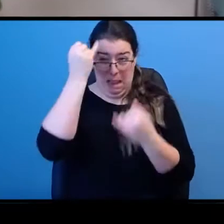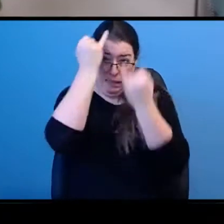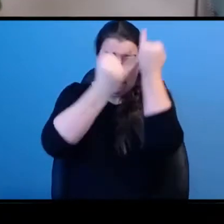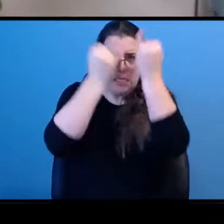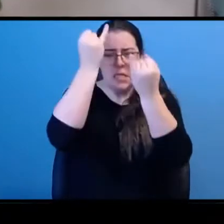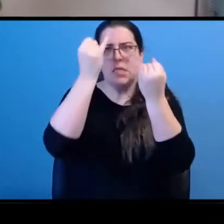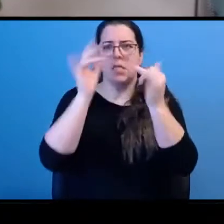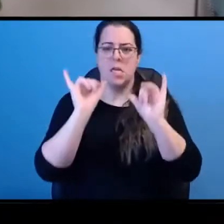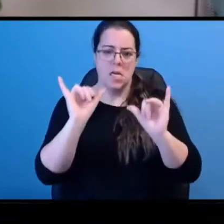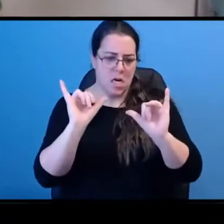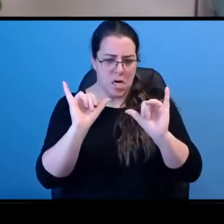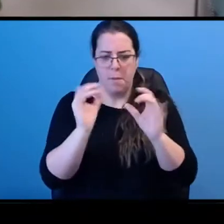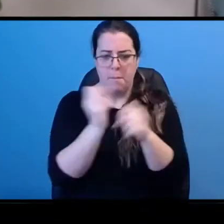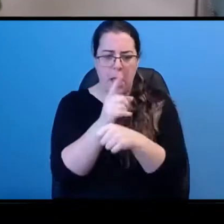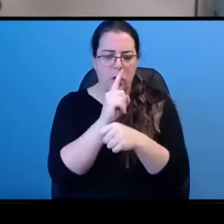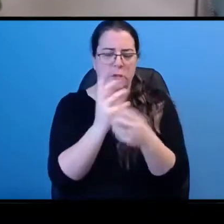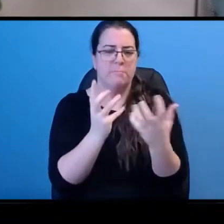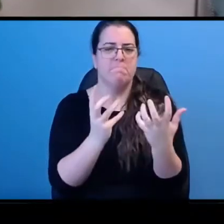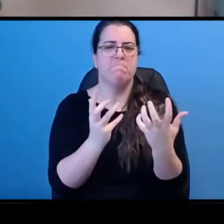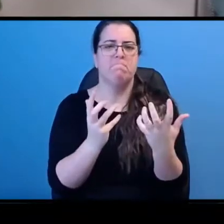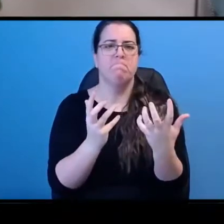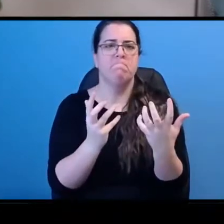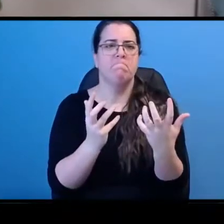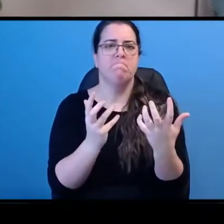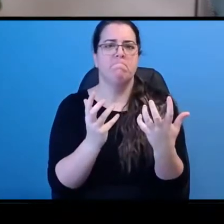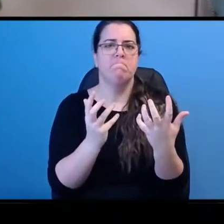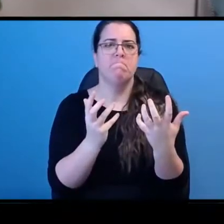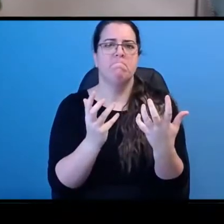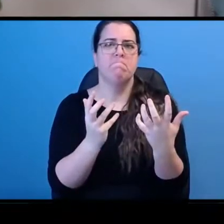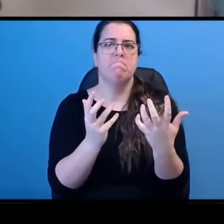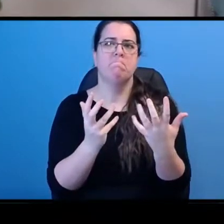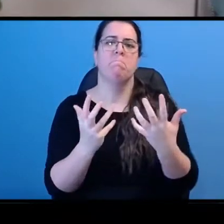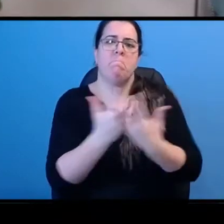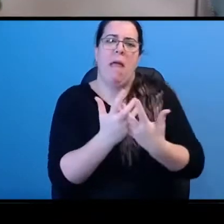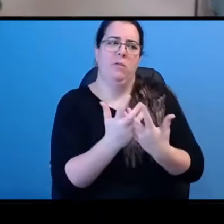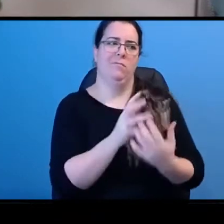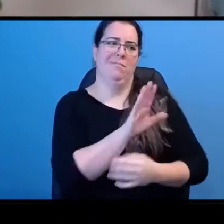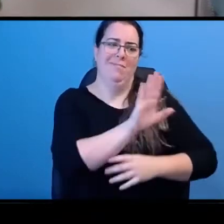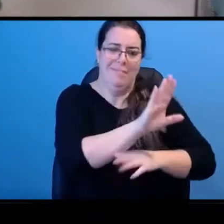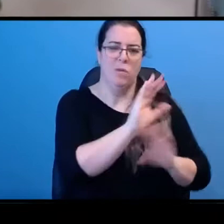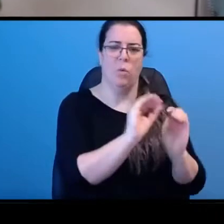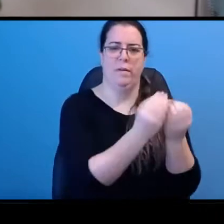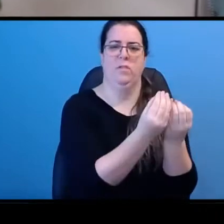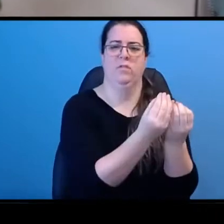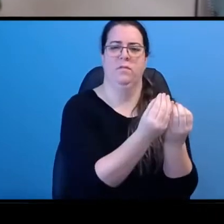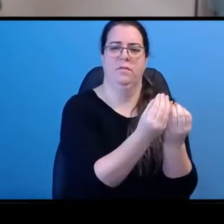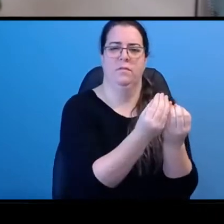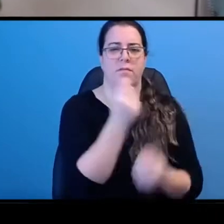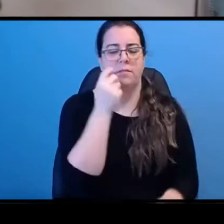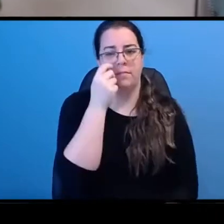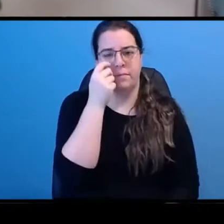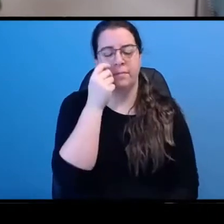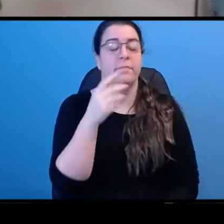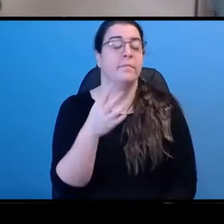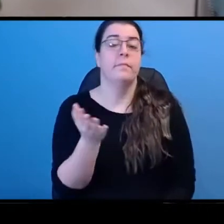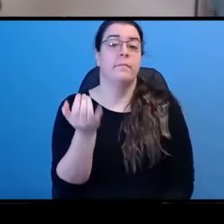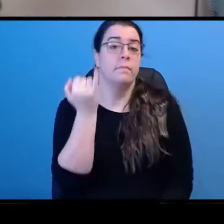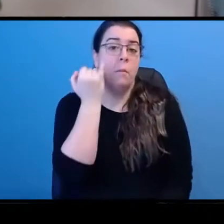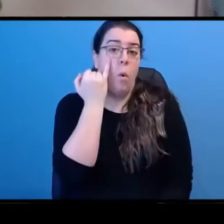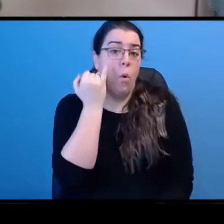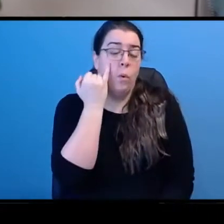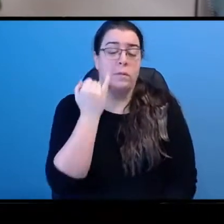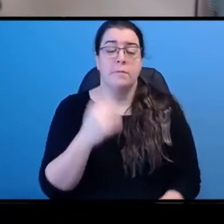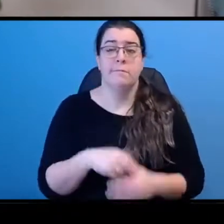fits within what this organization is looking for, right? If they, if you're going to write a grant and part of the grant is